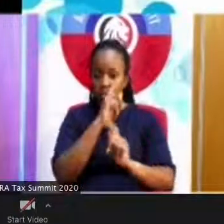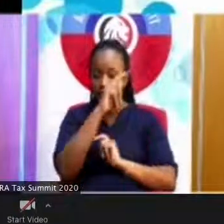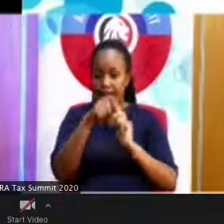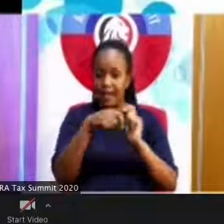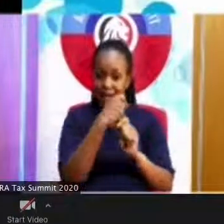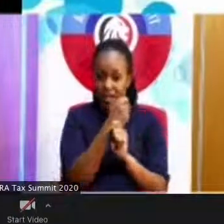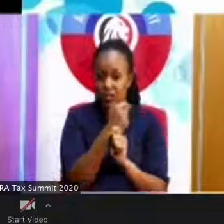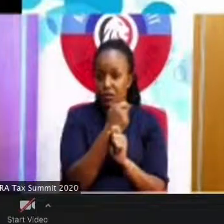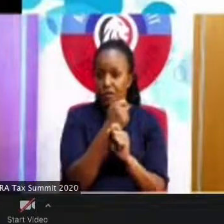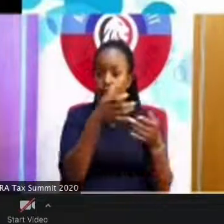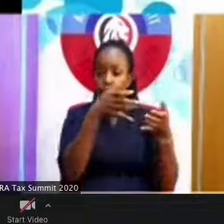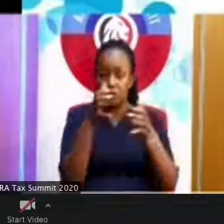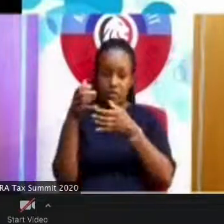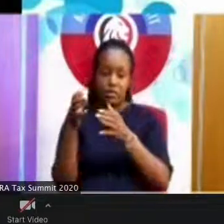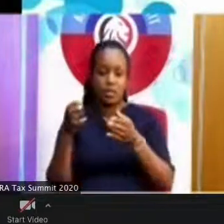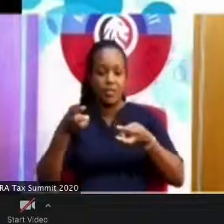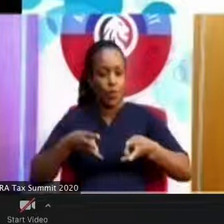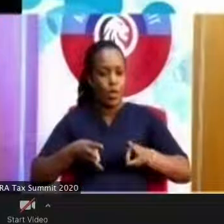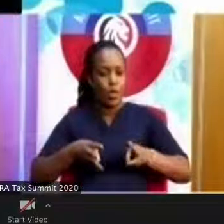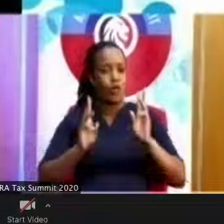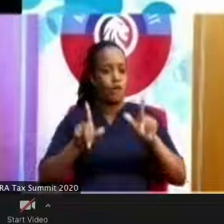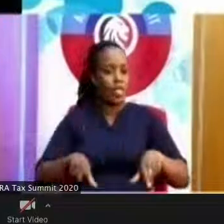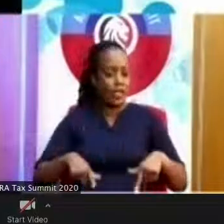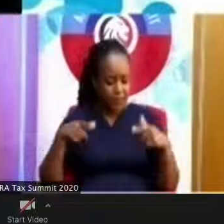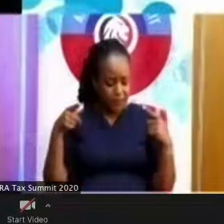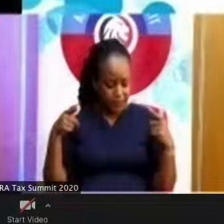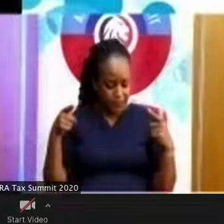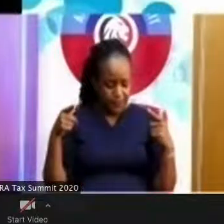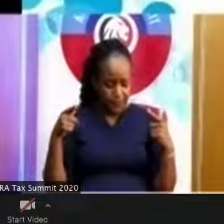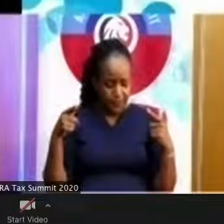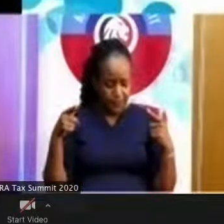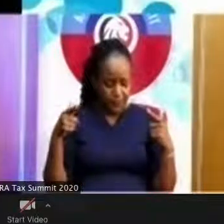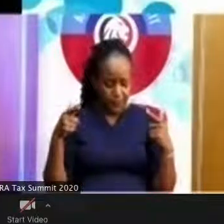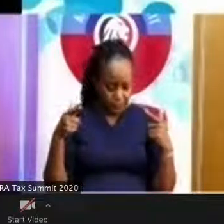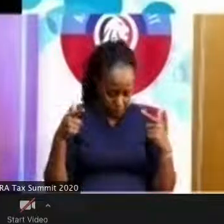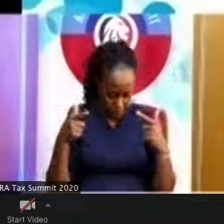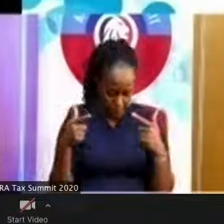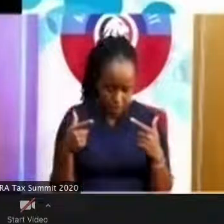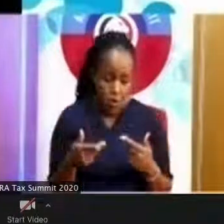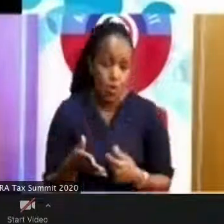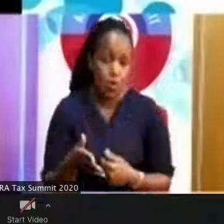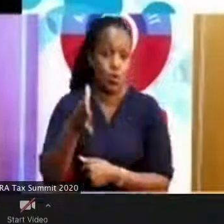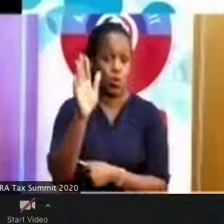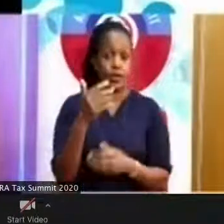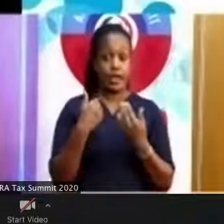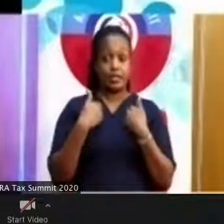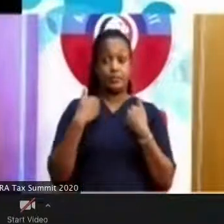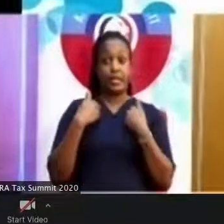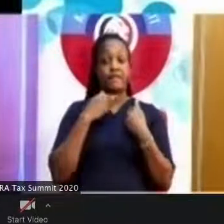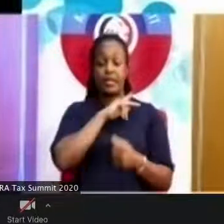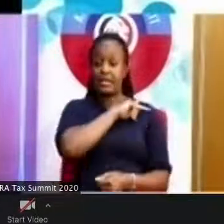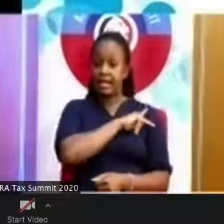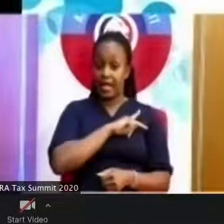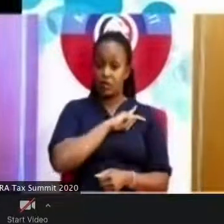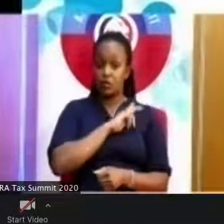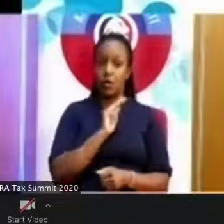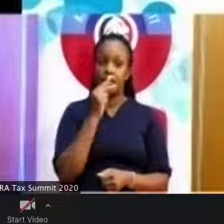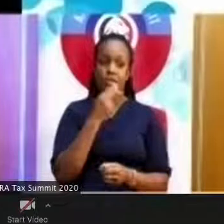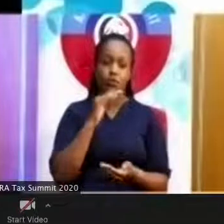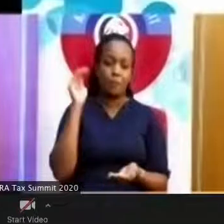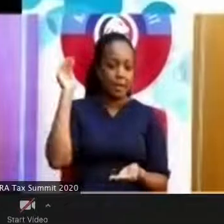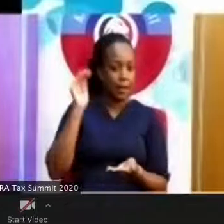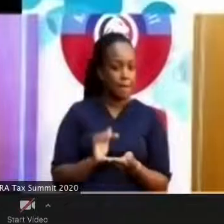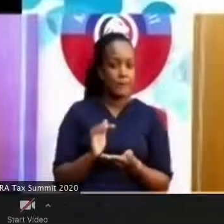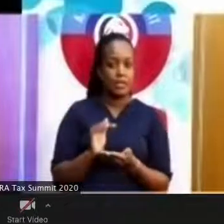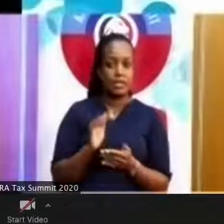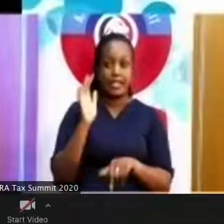community way of life, God has been very kind to us to minimize the infections